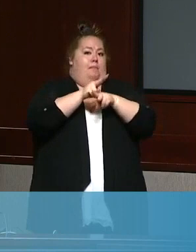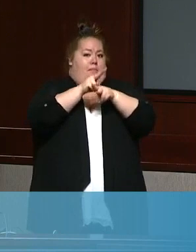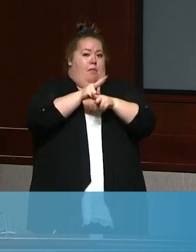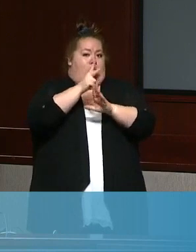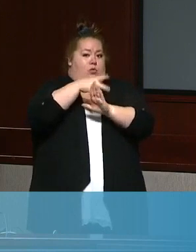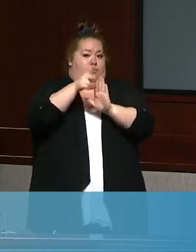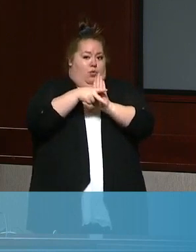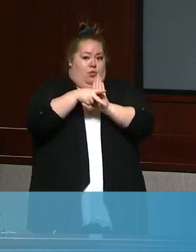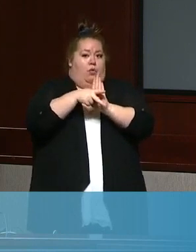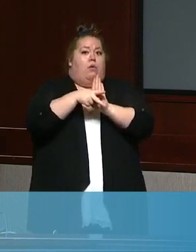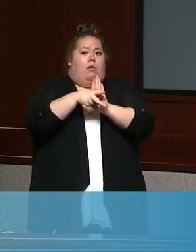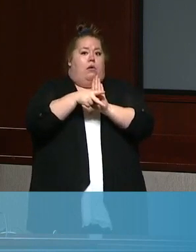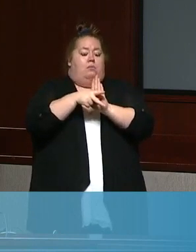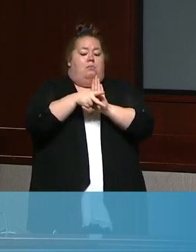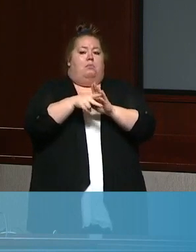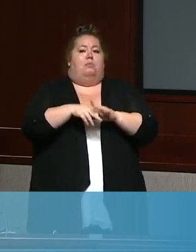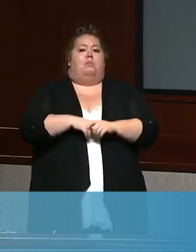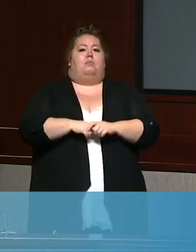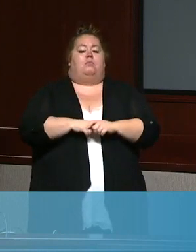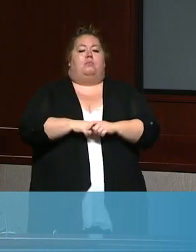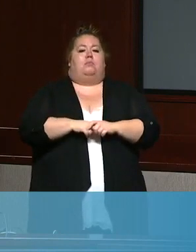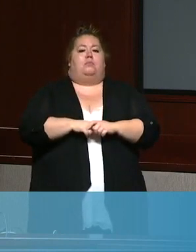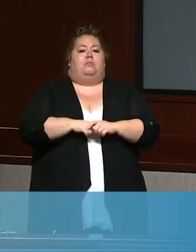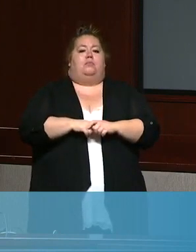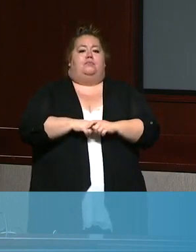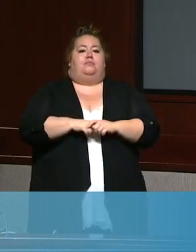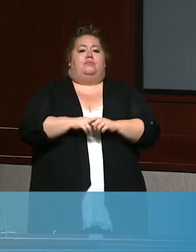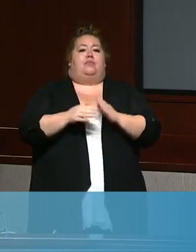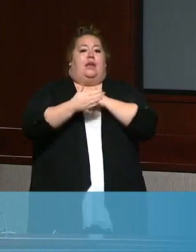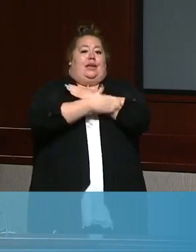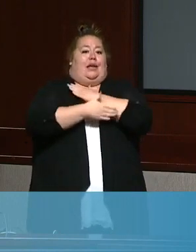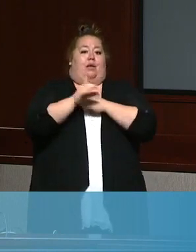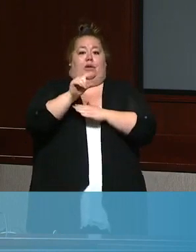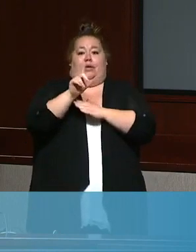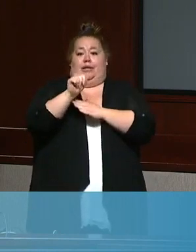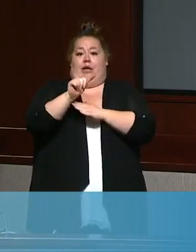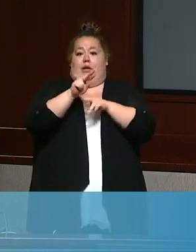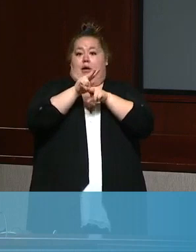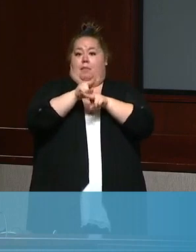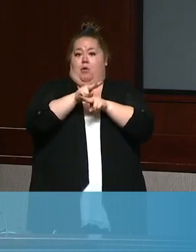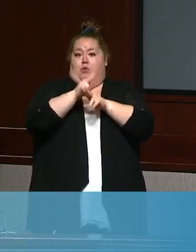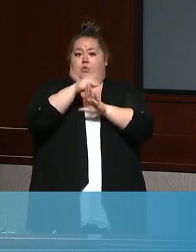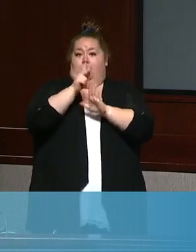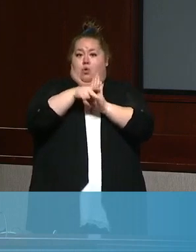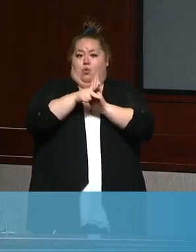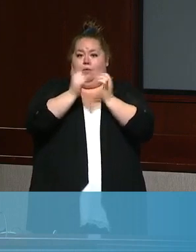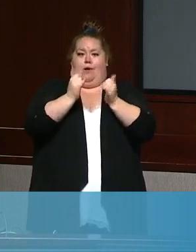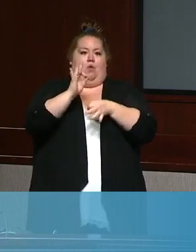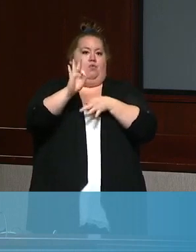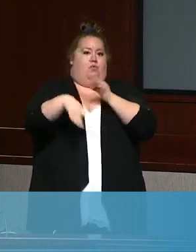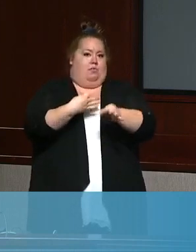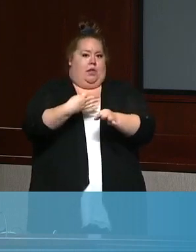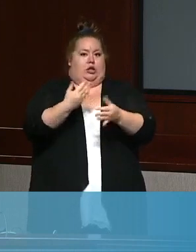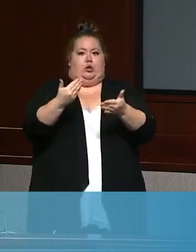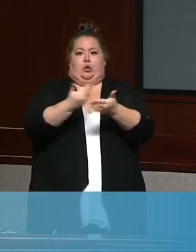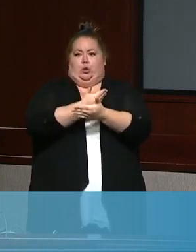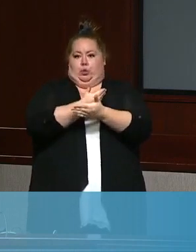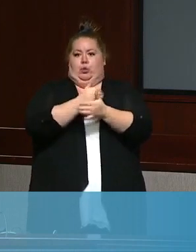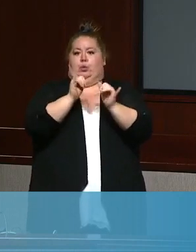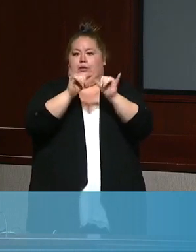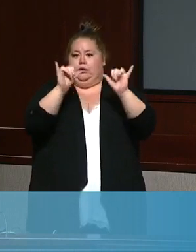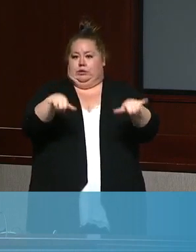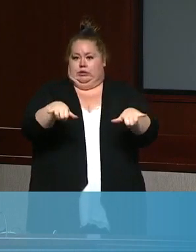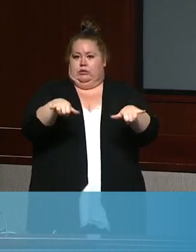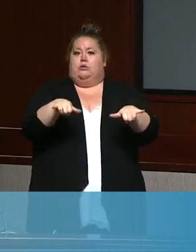past. The county data monitoring program has been replaced and updated with a new structure